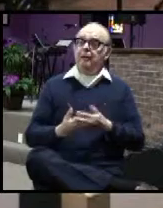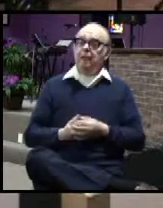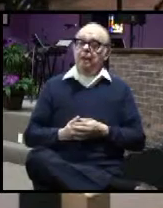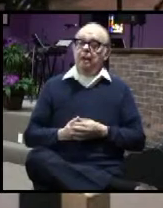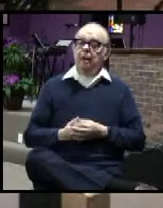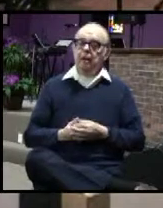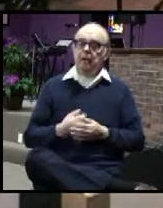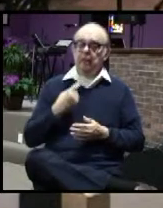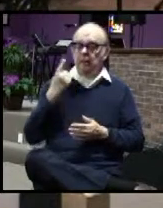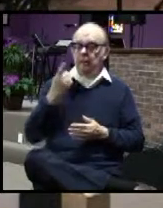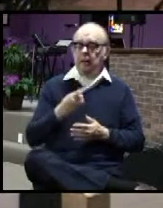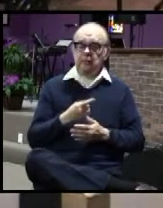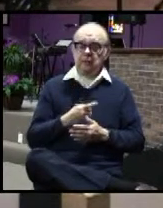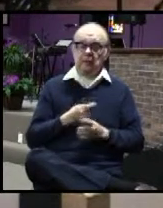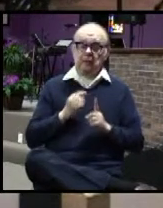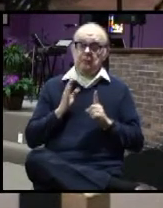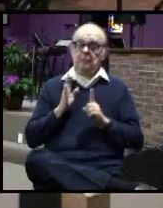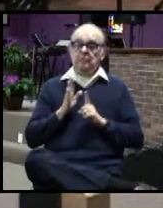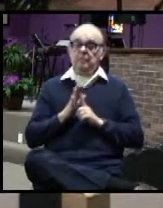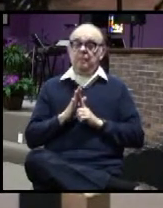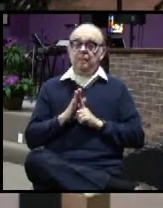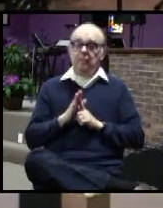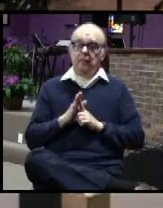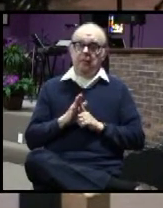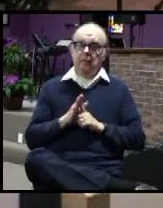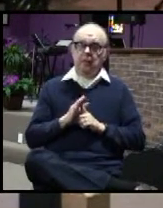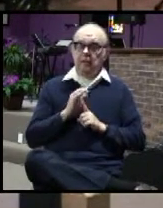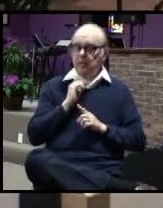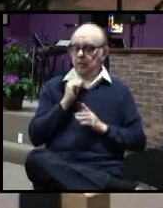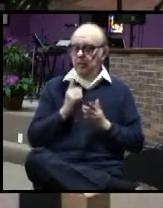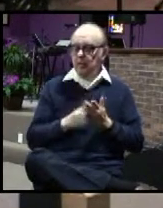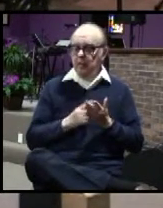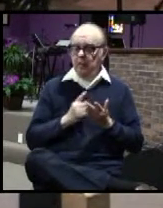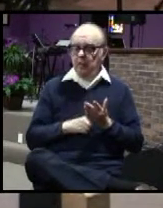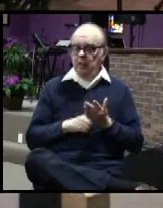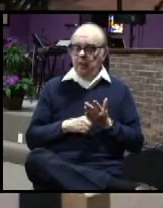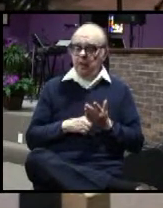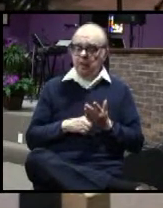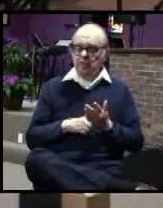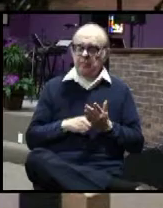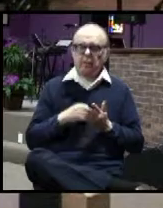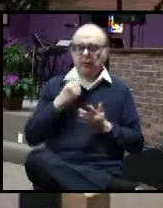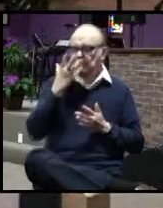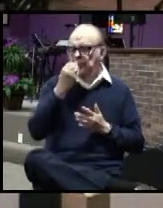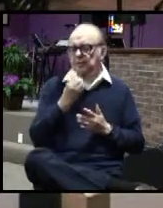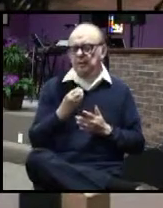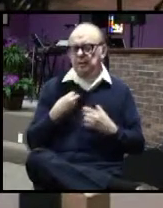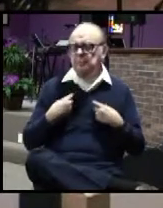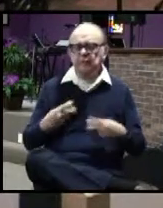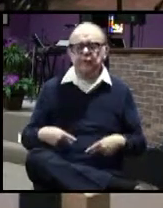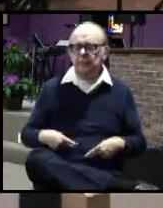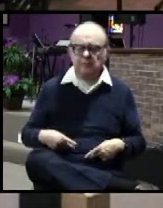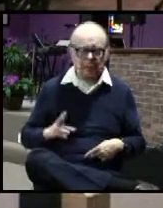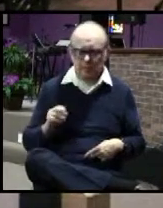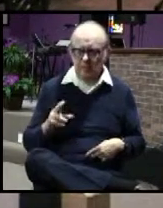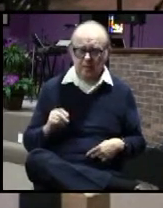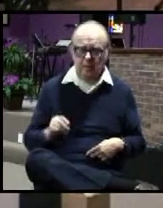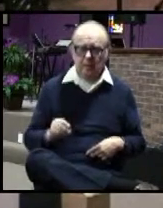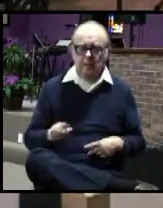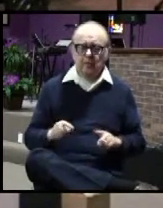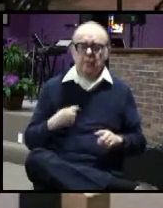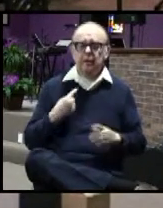It's looking attractive. And I'm not talking about attractive physically. Because when we